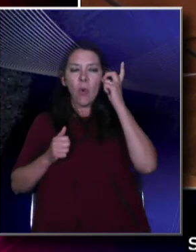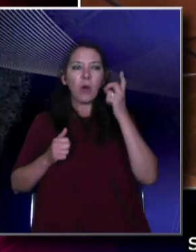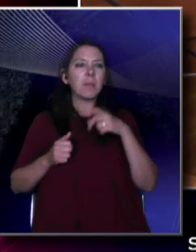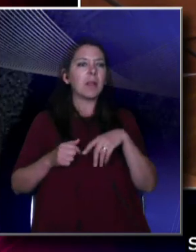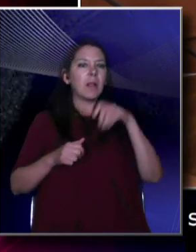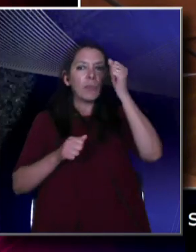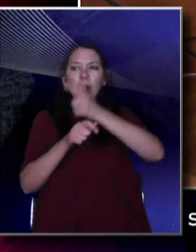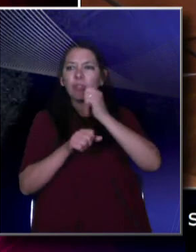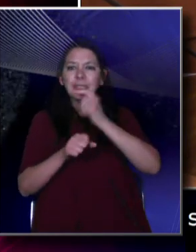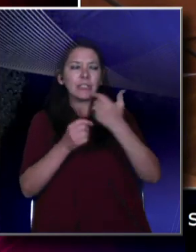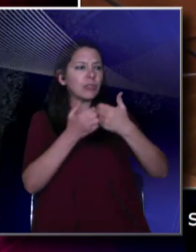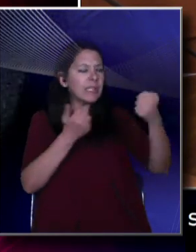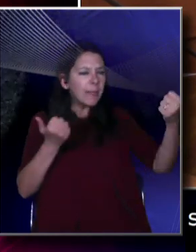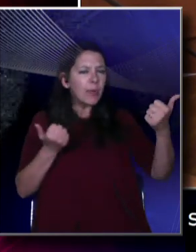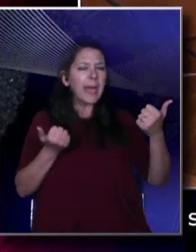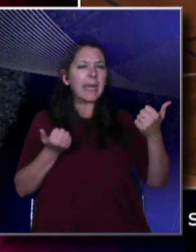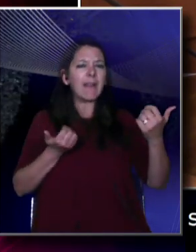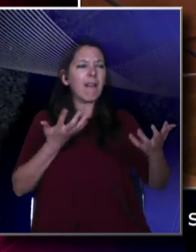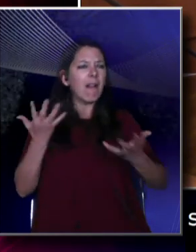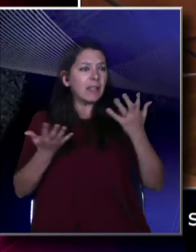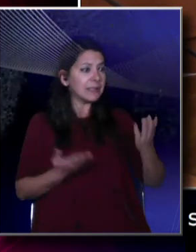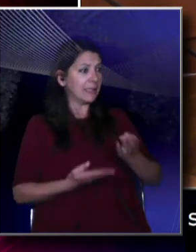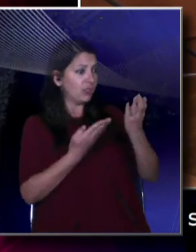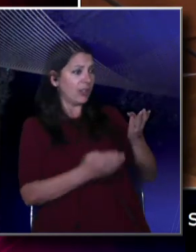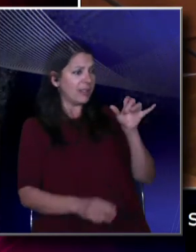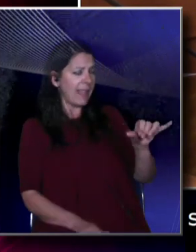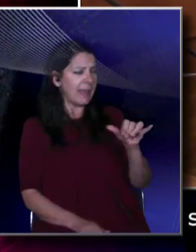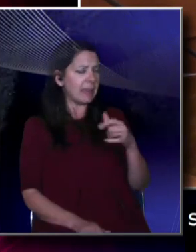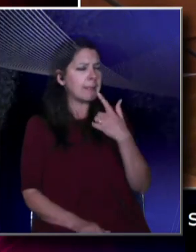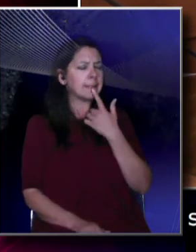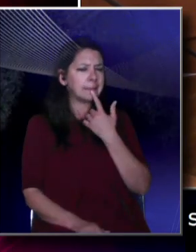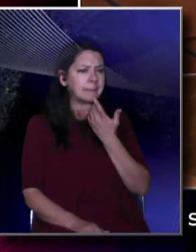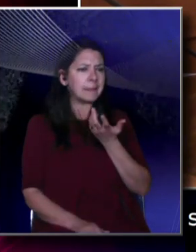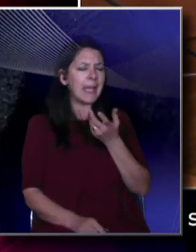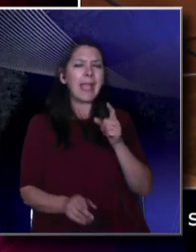other. That as a parent,